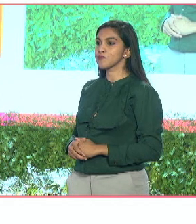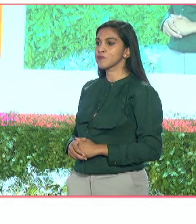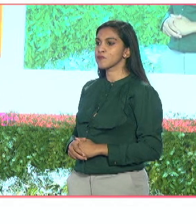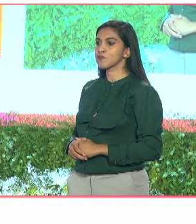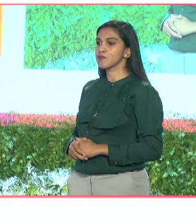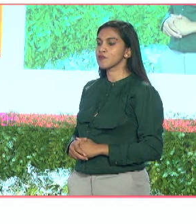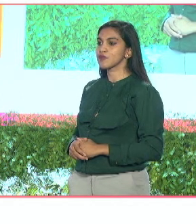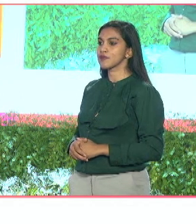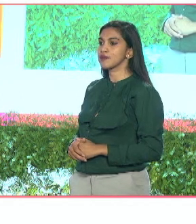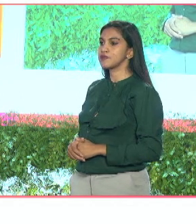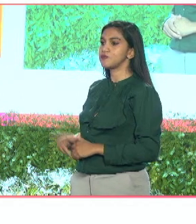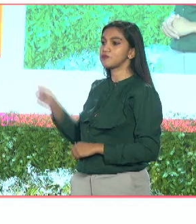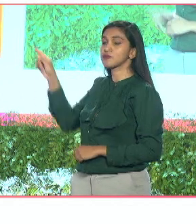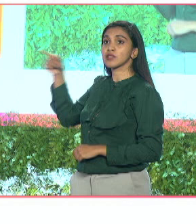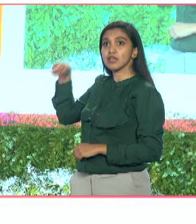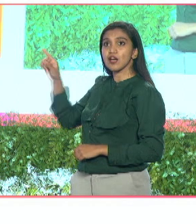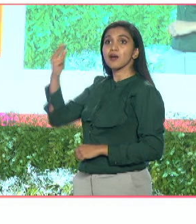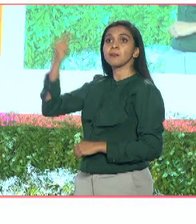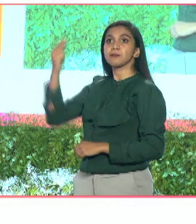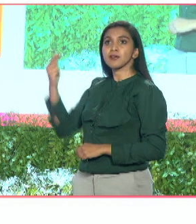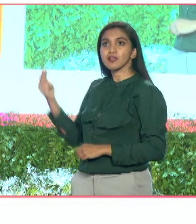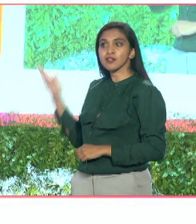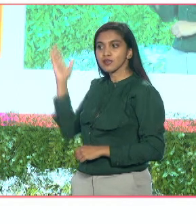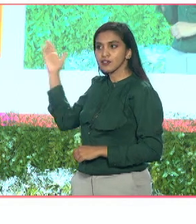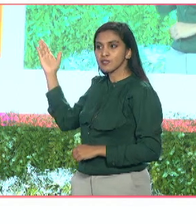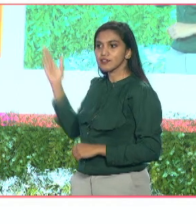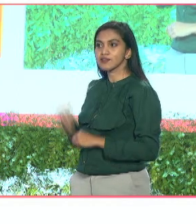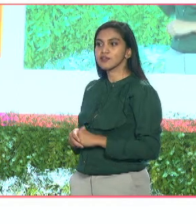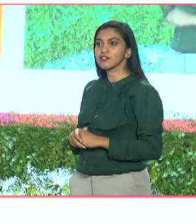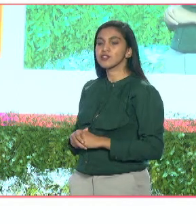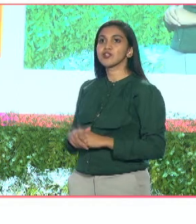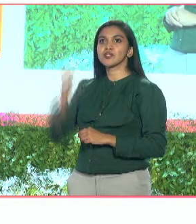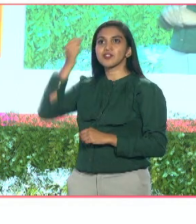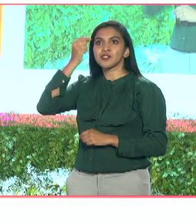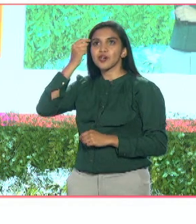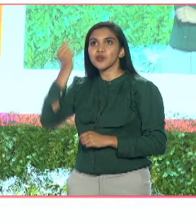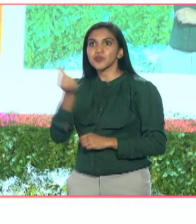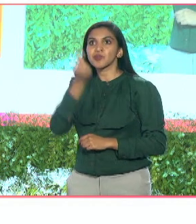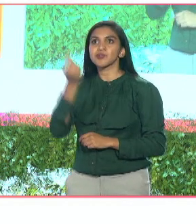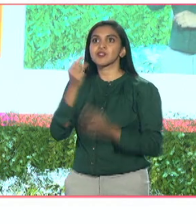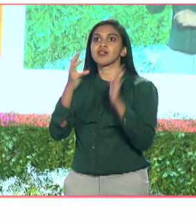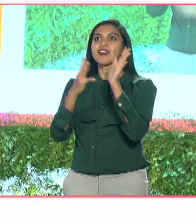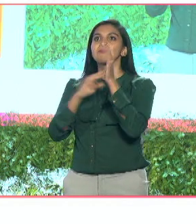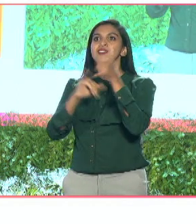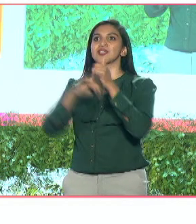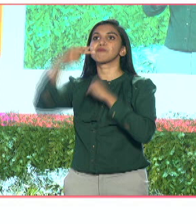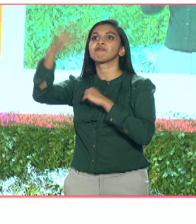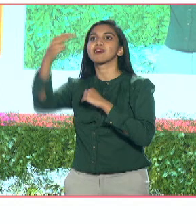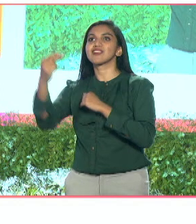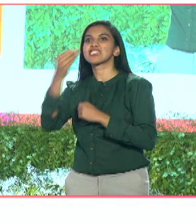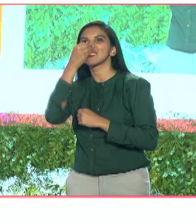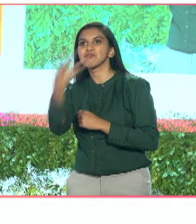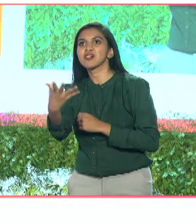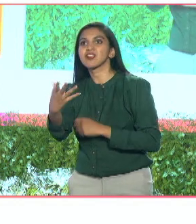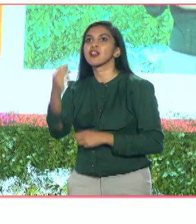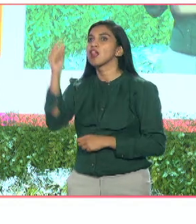So this is Dr. Nonita Gangwani's paintings that she has made on simple tool like MS Paint with just simple head